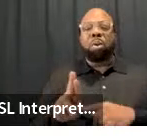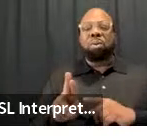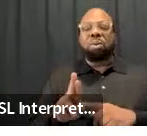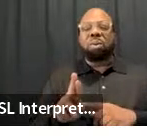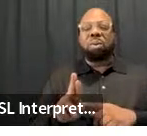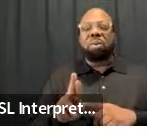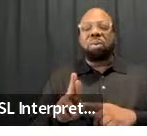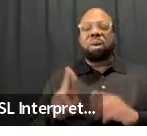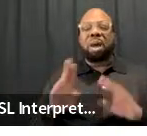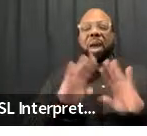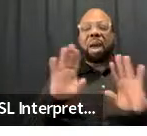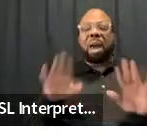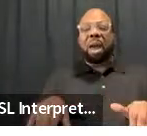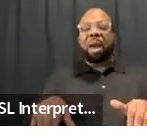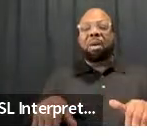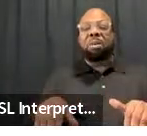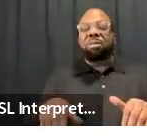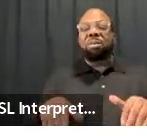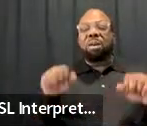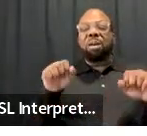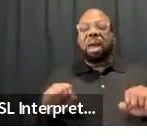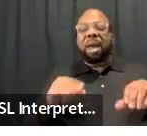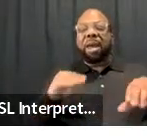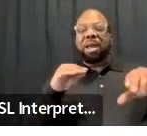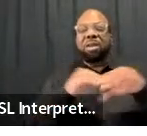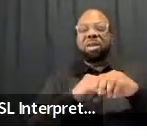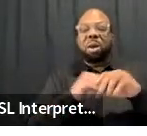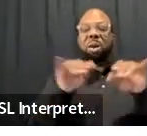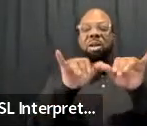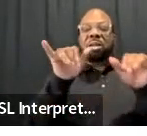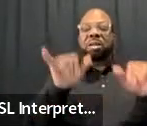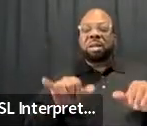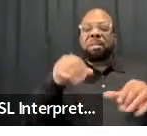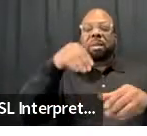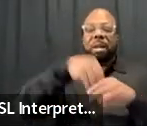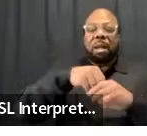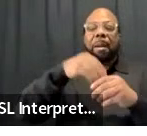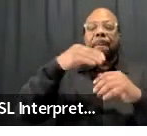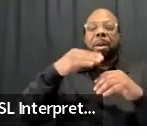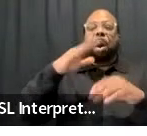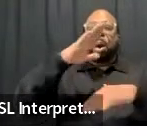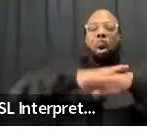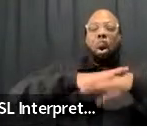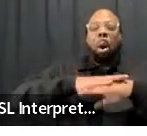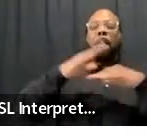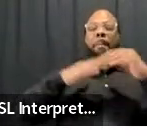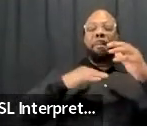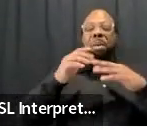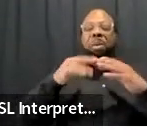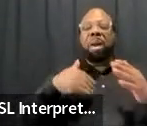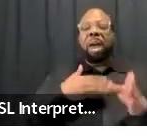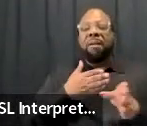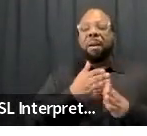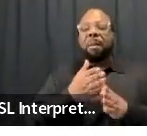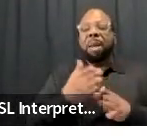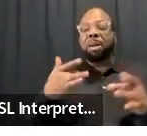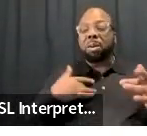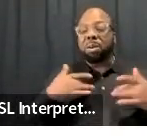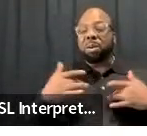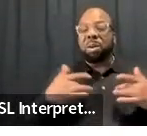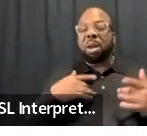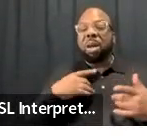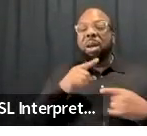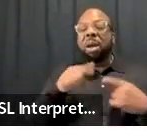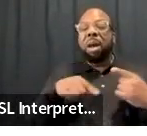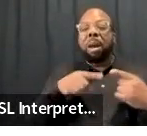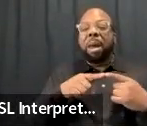to be able to install these systems on their buildings, but there is a major concern around